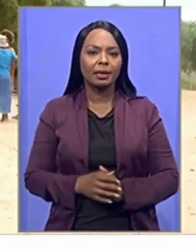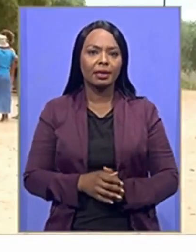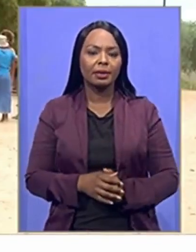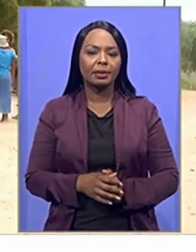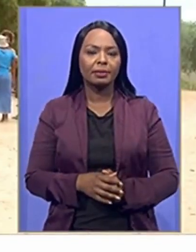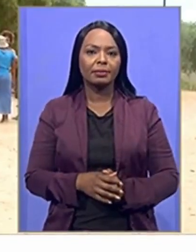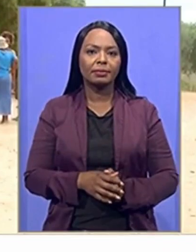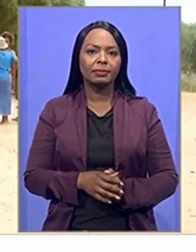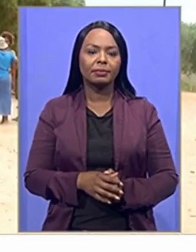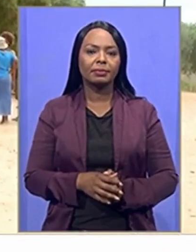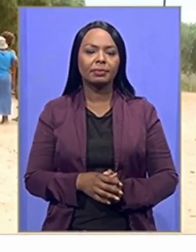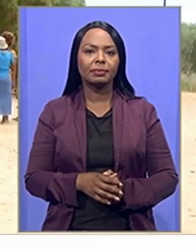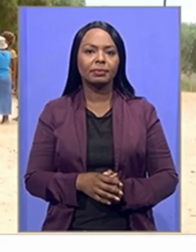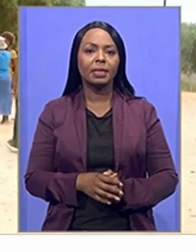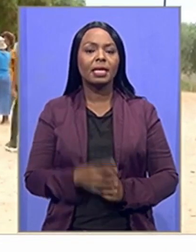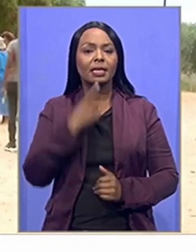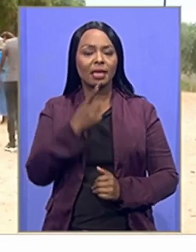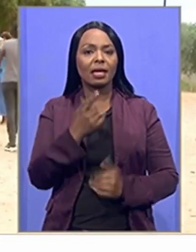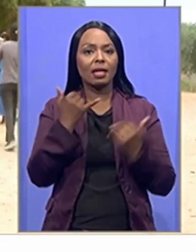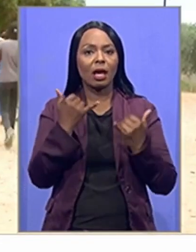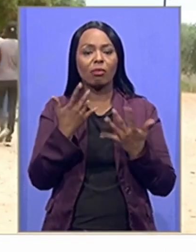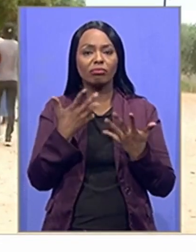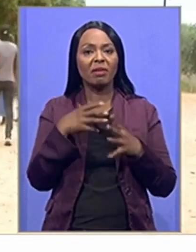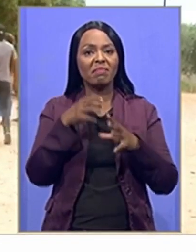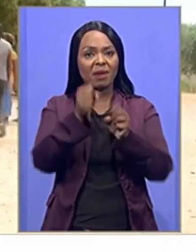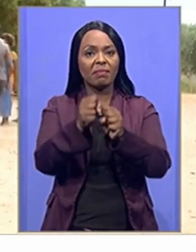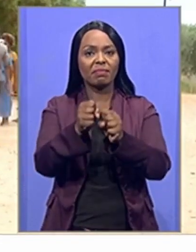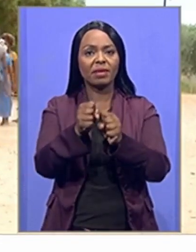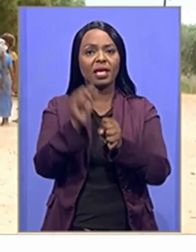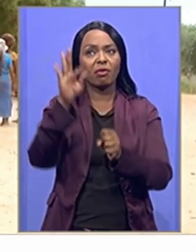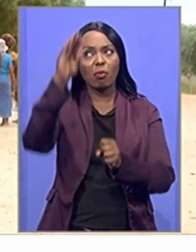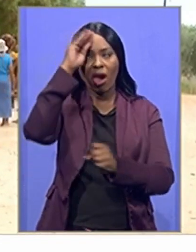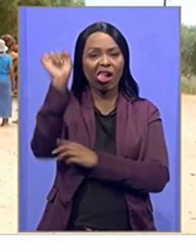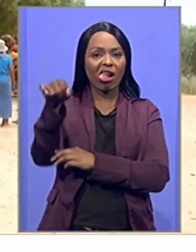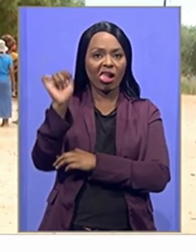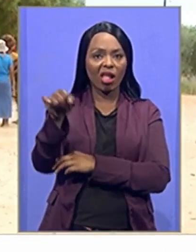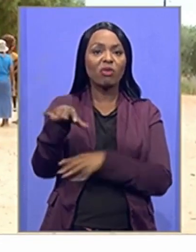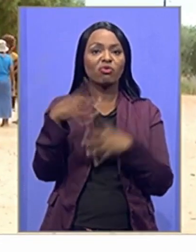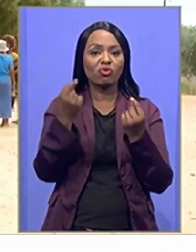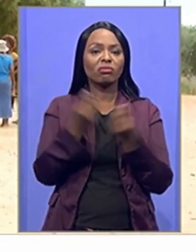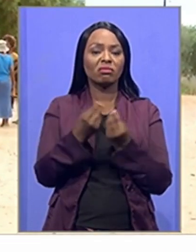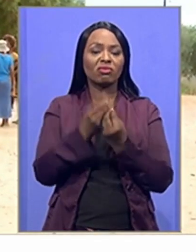ba diritibatsi. Ba tshosetsa ka go itseela molao mo diatleng fa sepodisi se retelelwa.